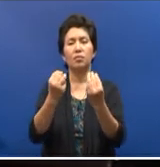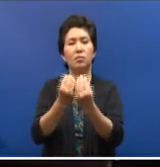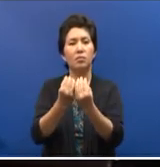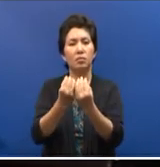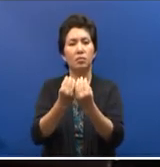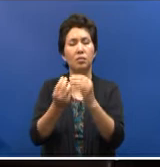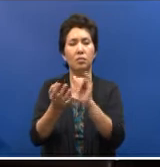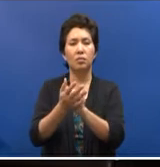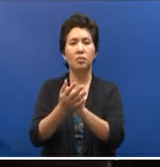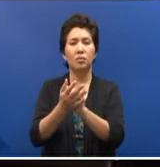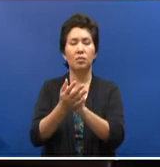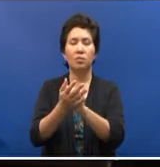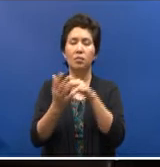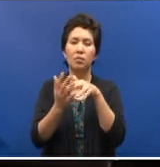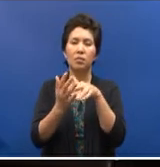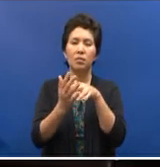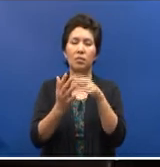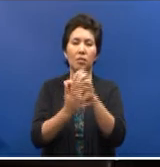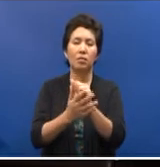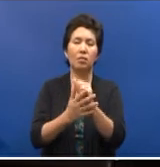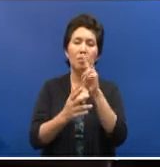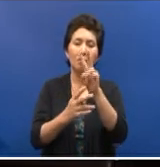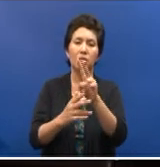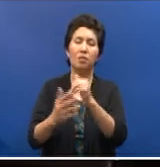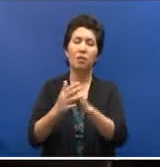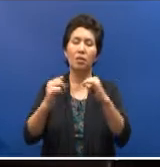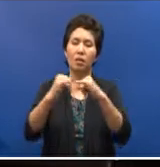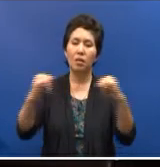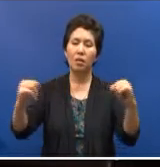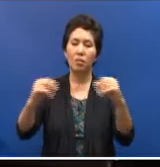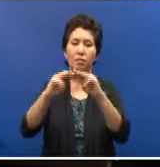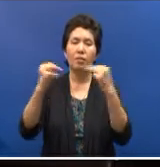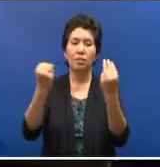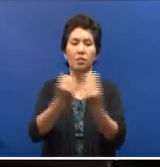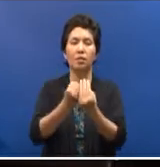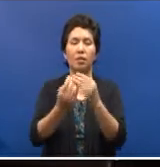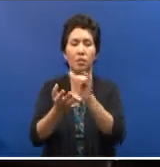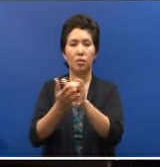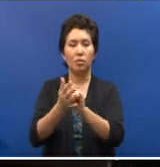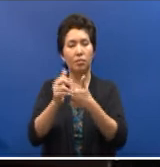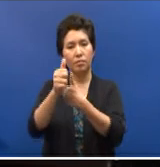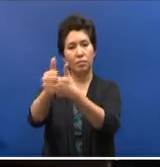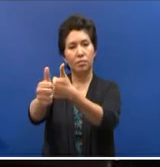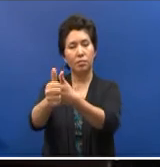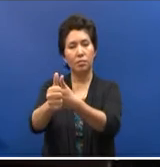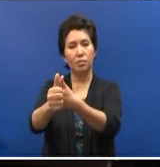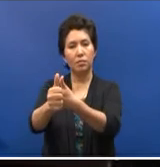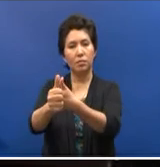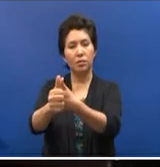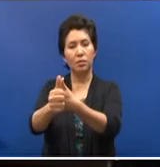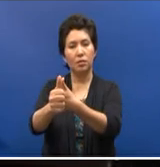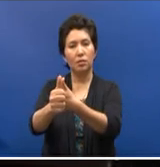about stratifications in societies, then we need to know what are the types of societies. Okay, according to Morton